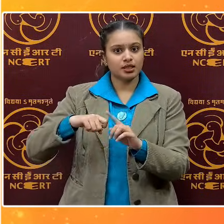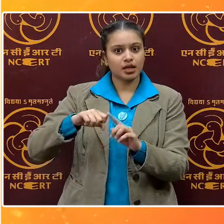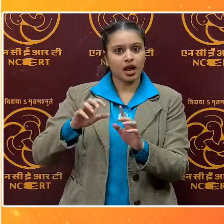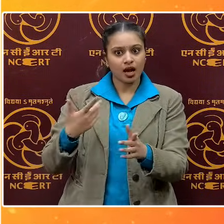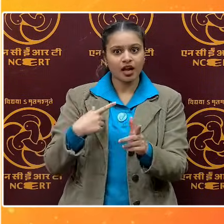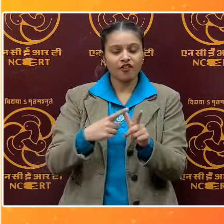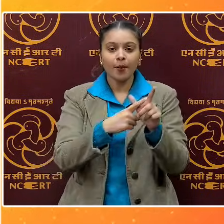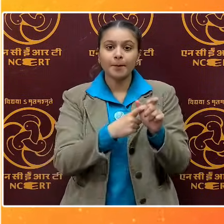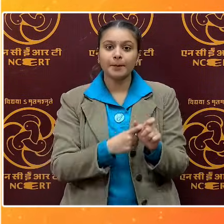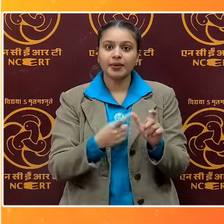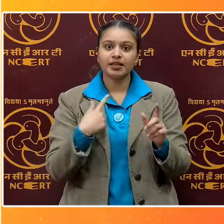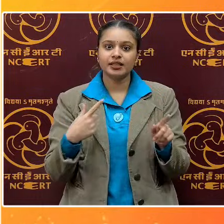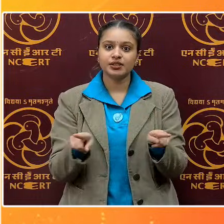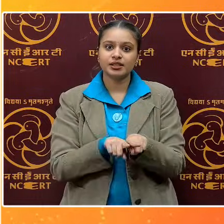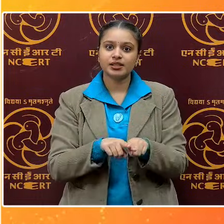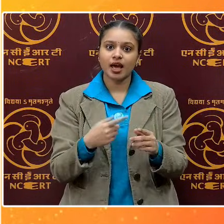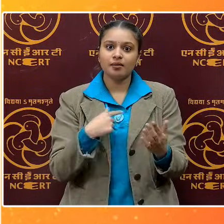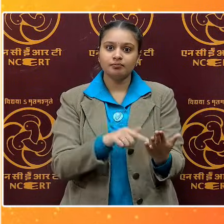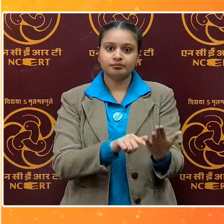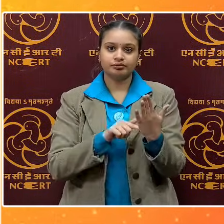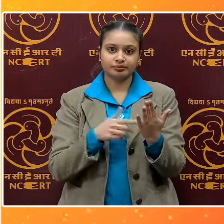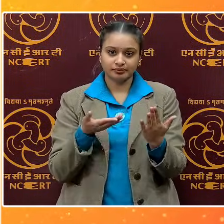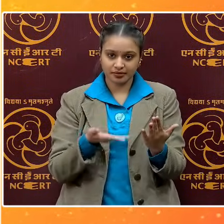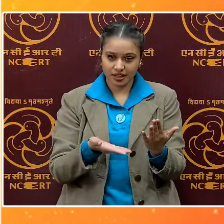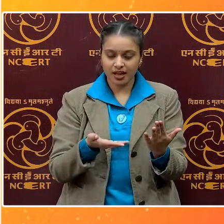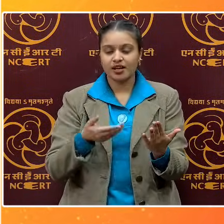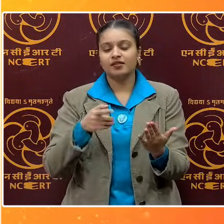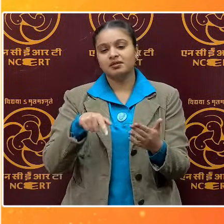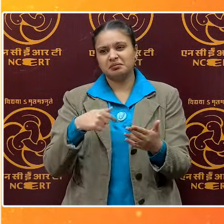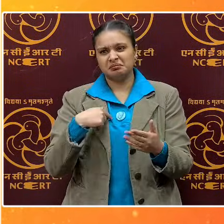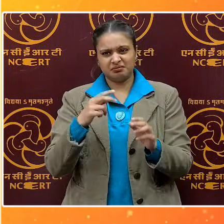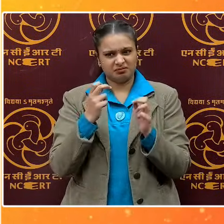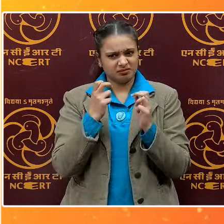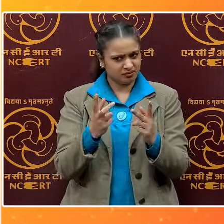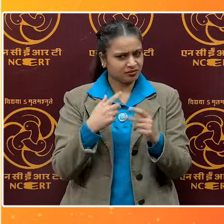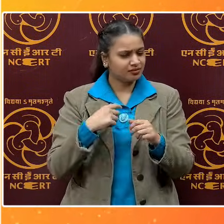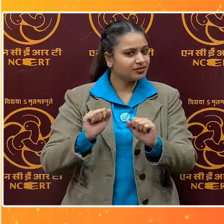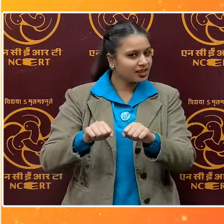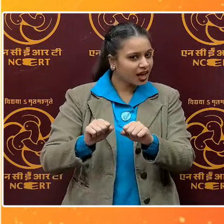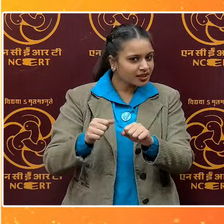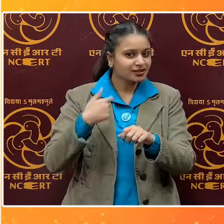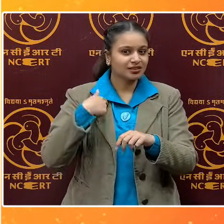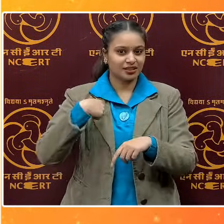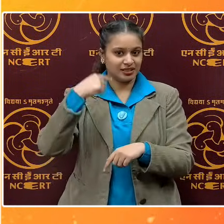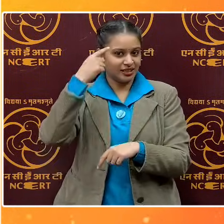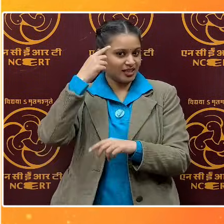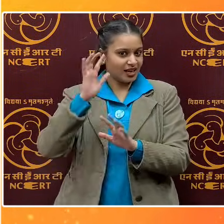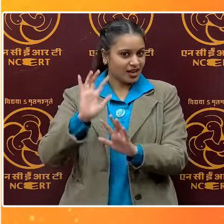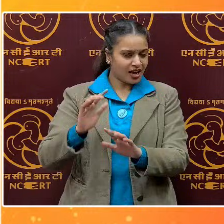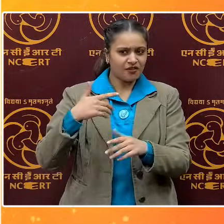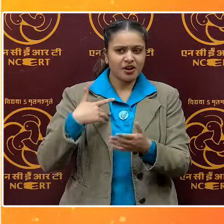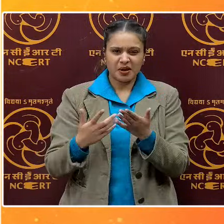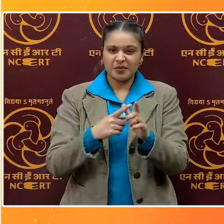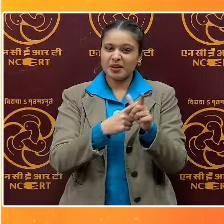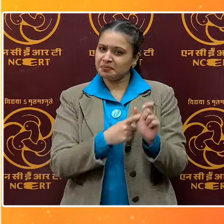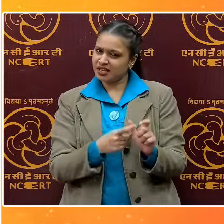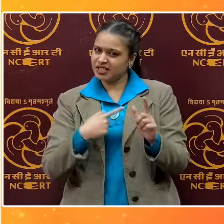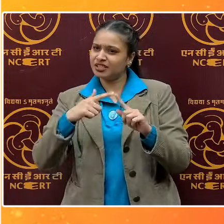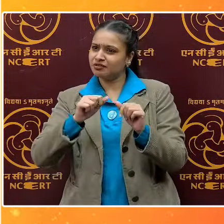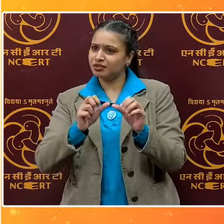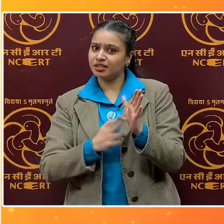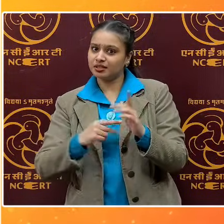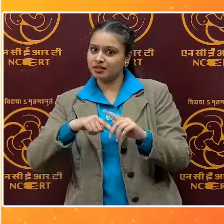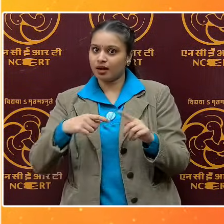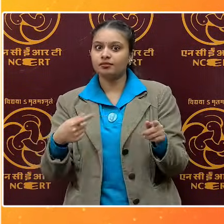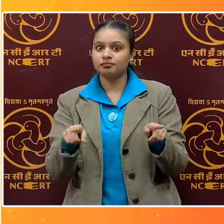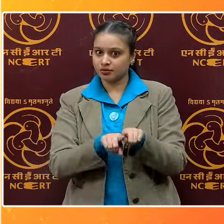military tank in front of me. So I was surprised. Oh yes, I realized that yes, military tank is also there. And